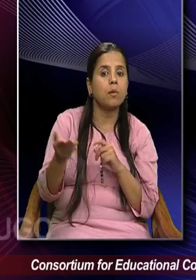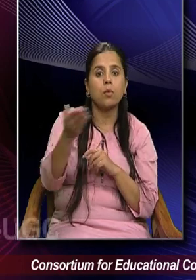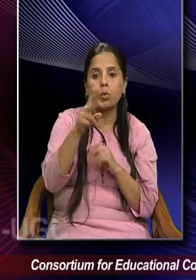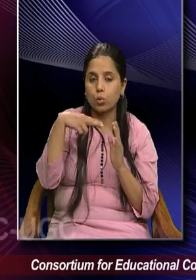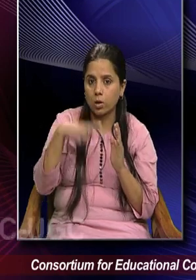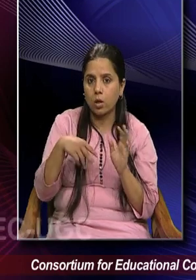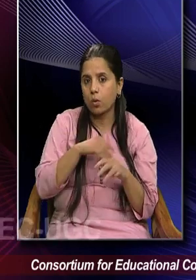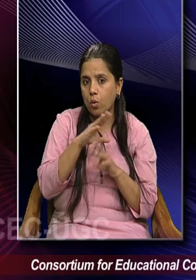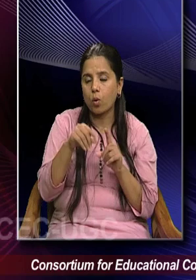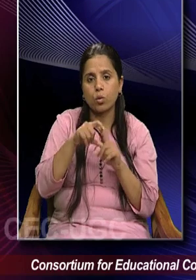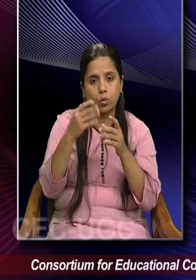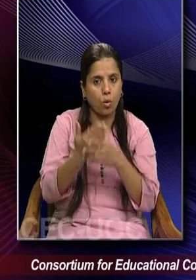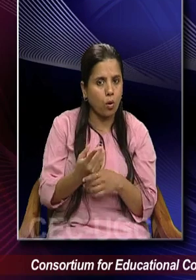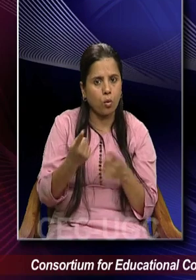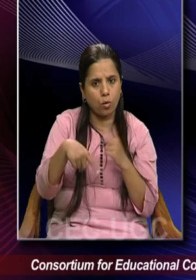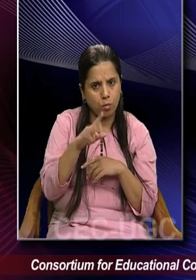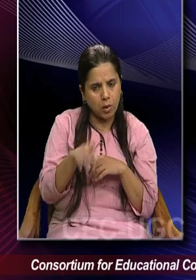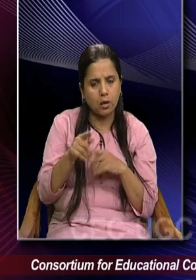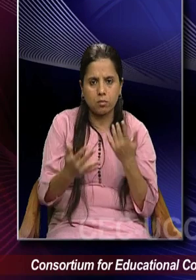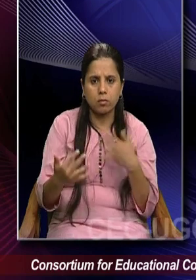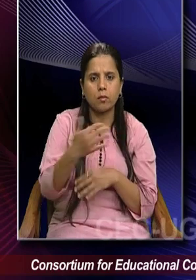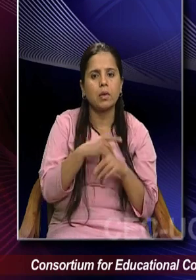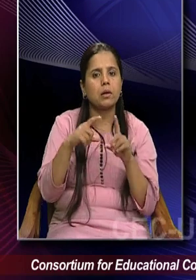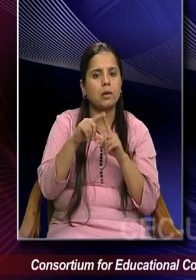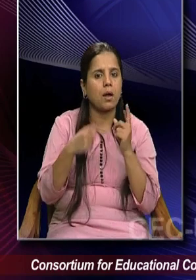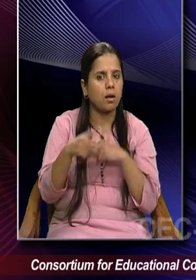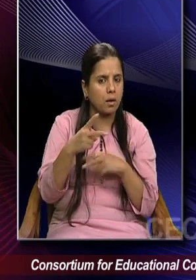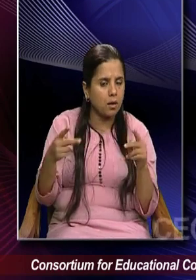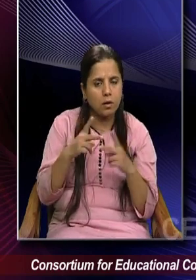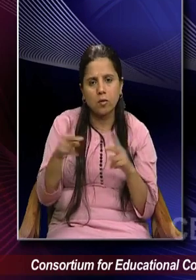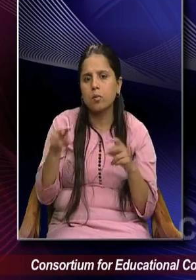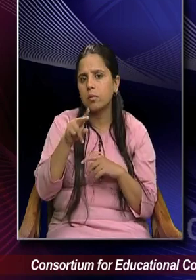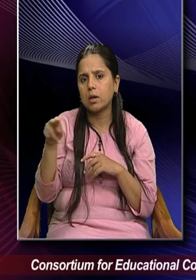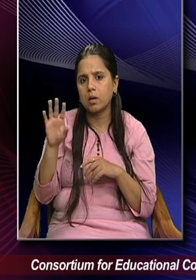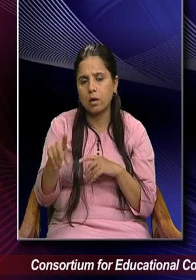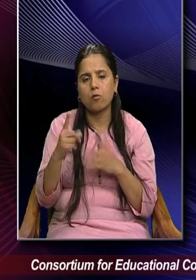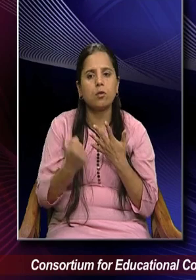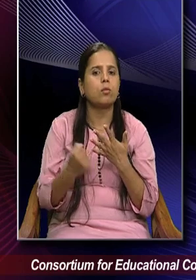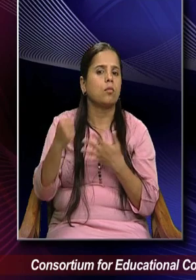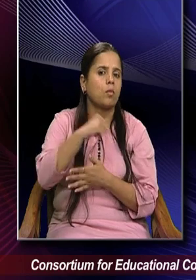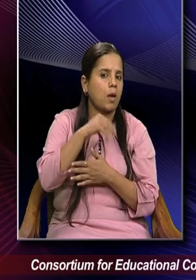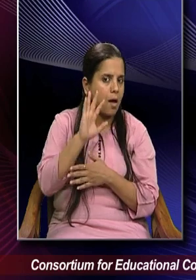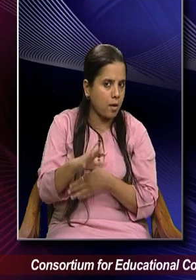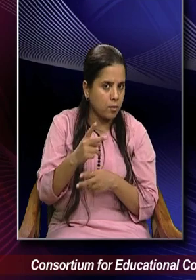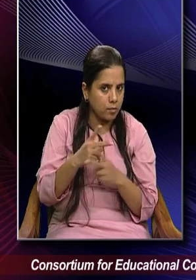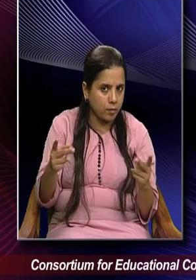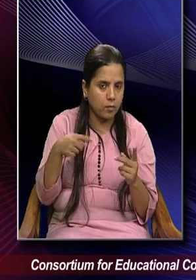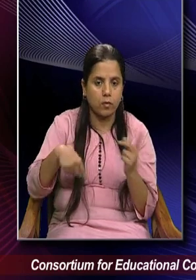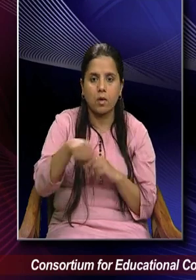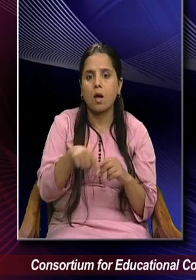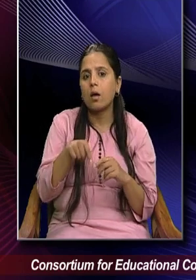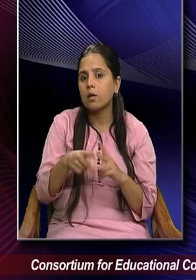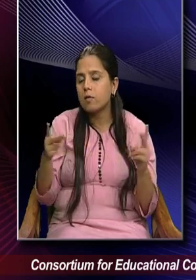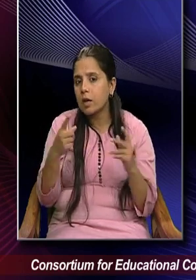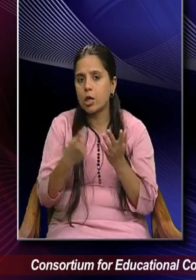read all the documents, you have to collect the data and various definition, various priorities, various crisis